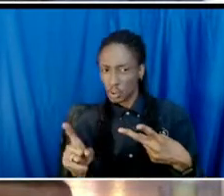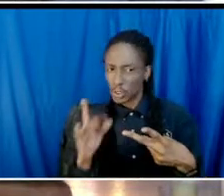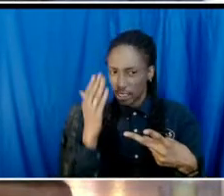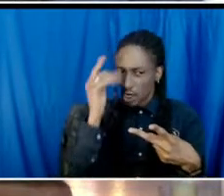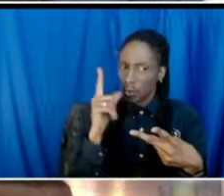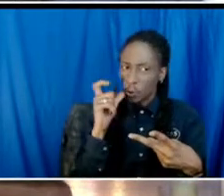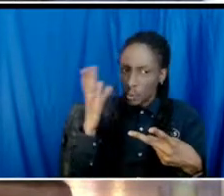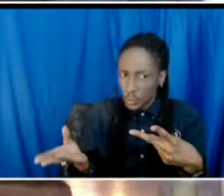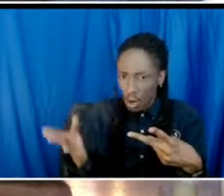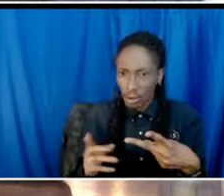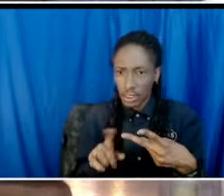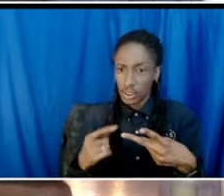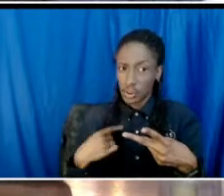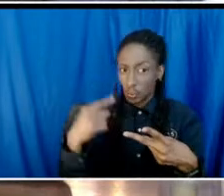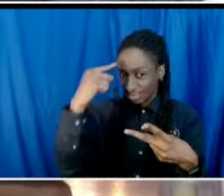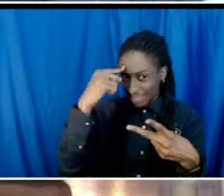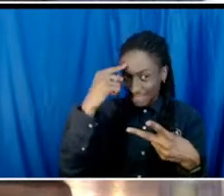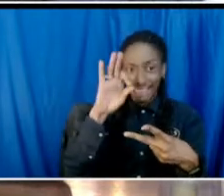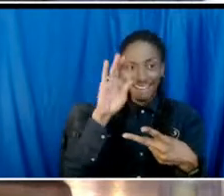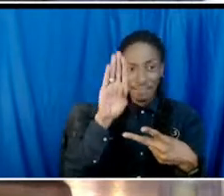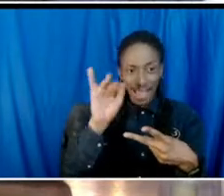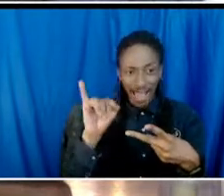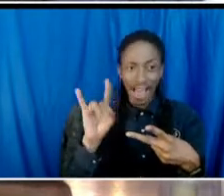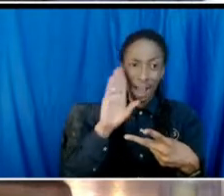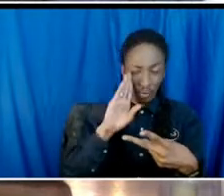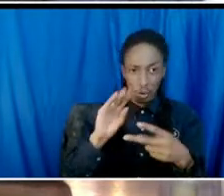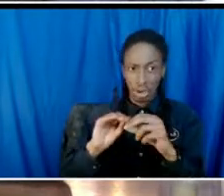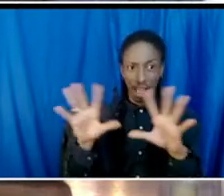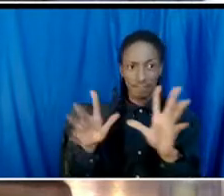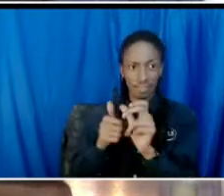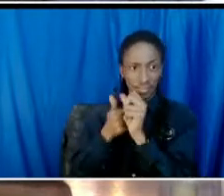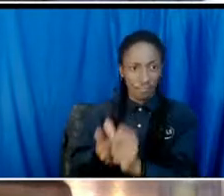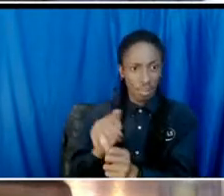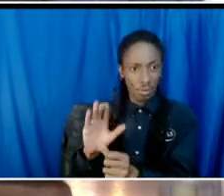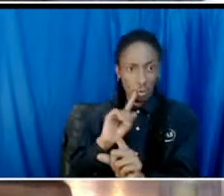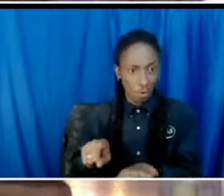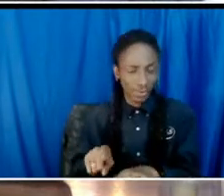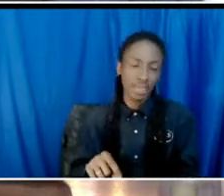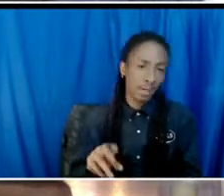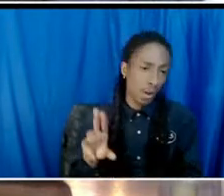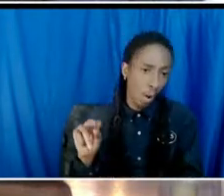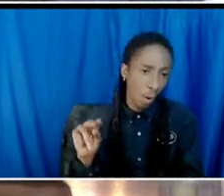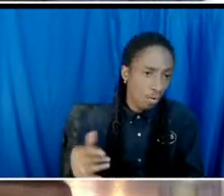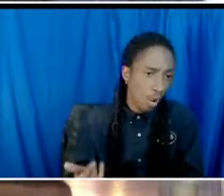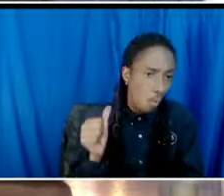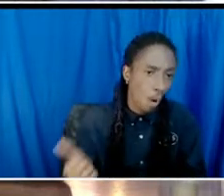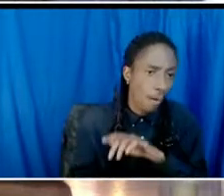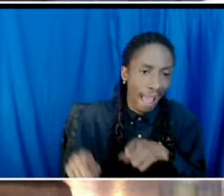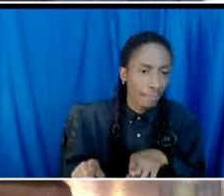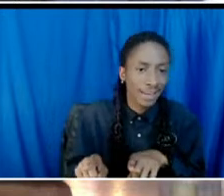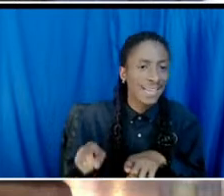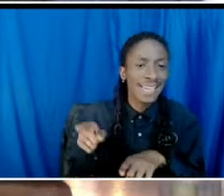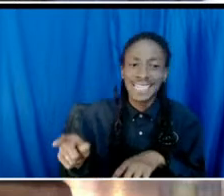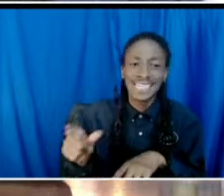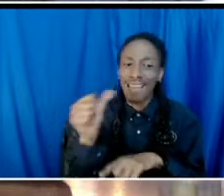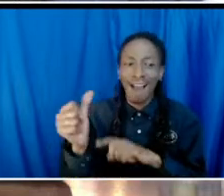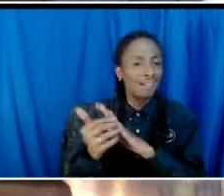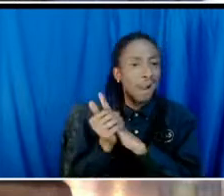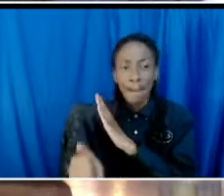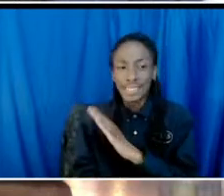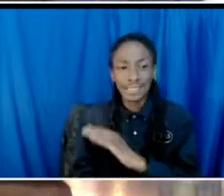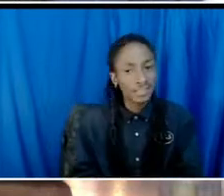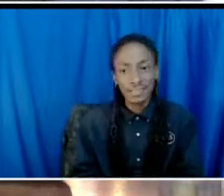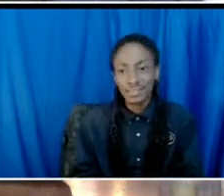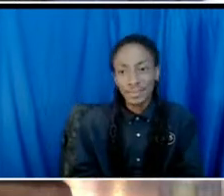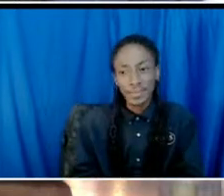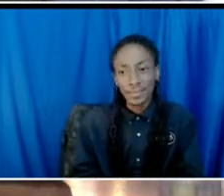think that the FBI is going to suddenly start following your orders? It's not going to happen. He's not competent. And